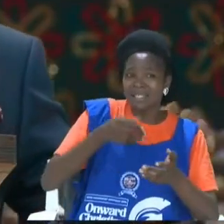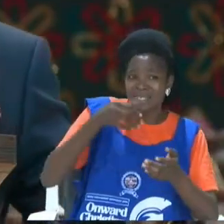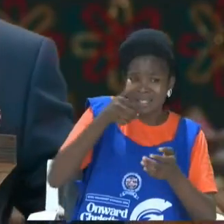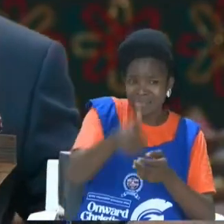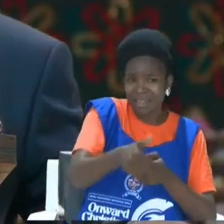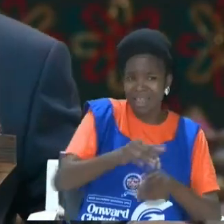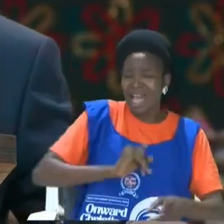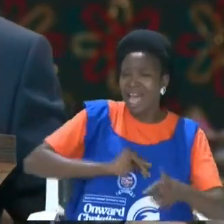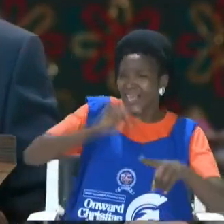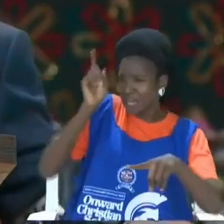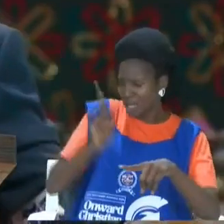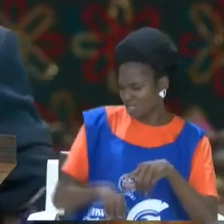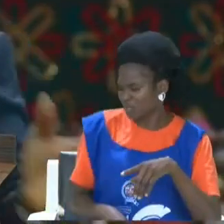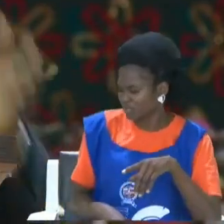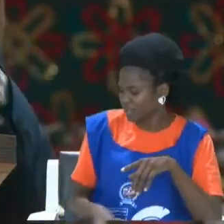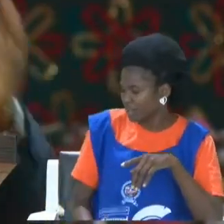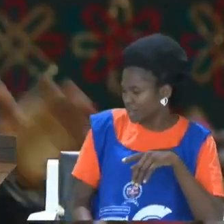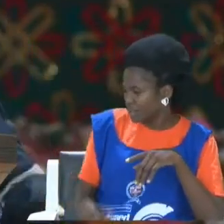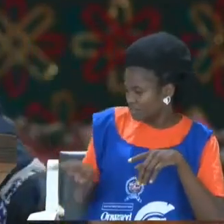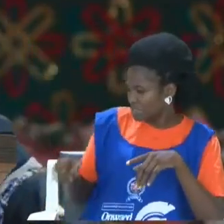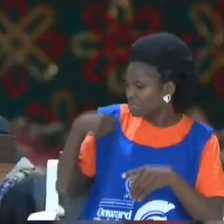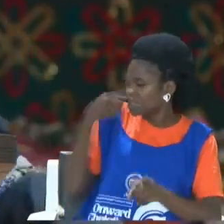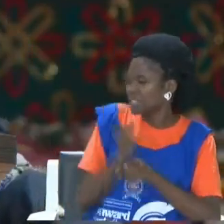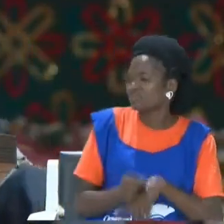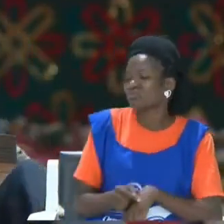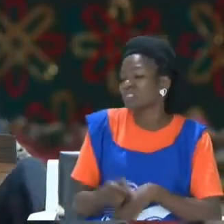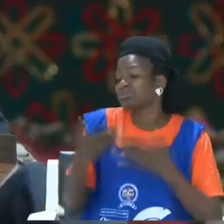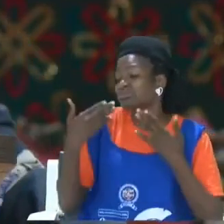thanked him. I said, thank you, sir. And I went.